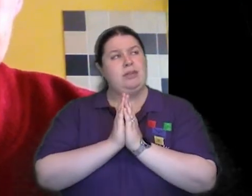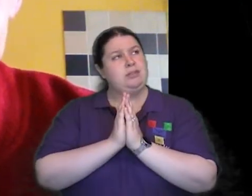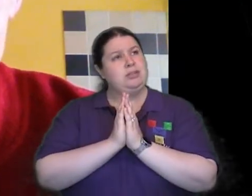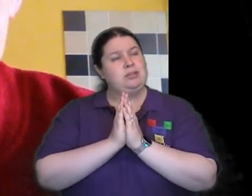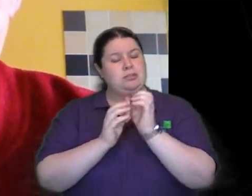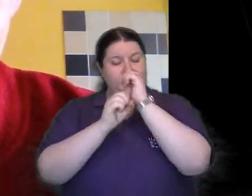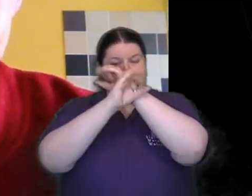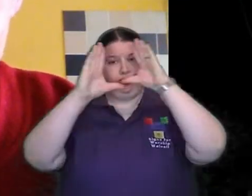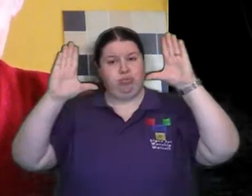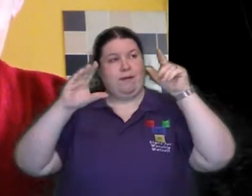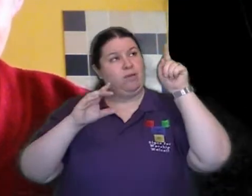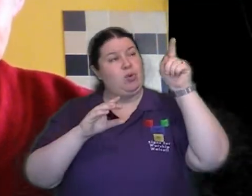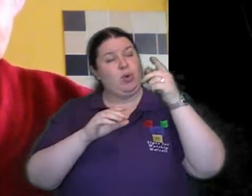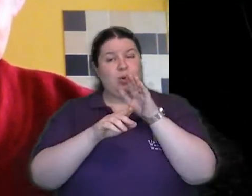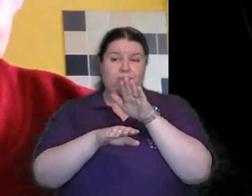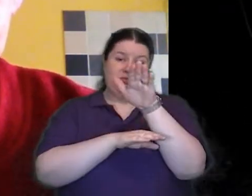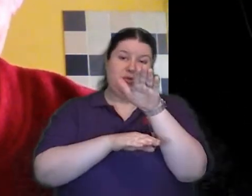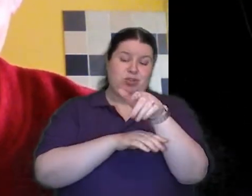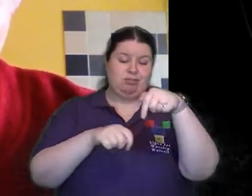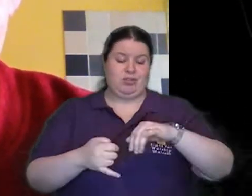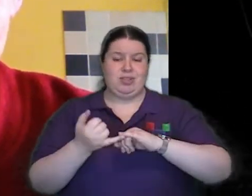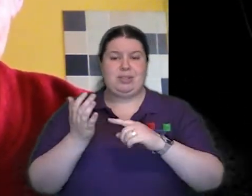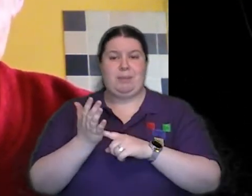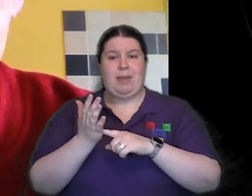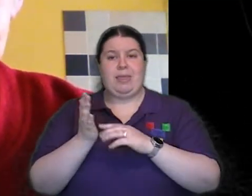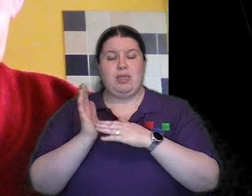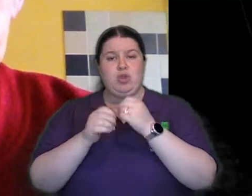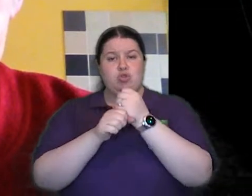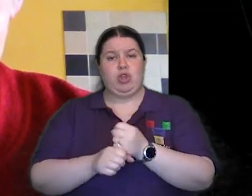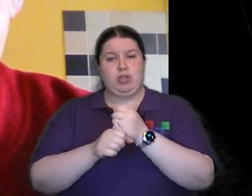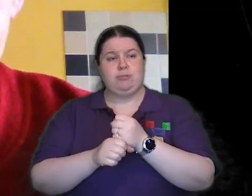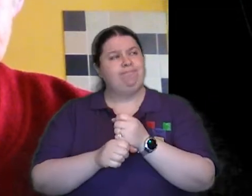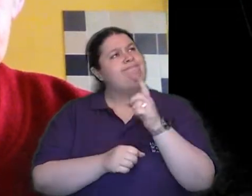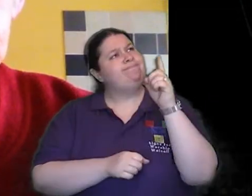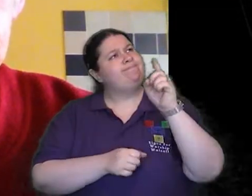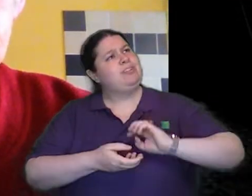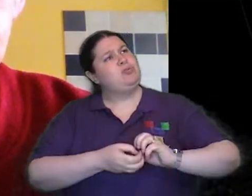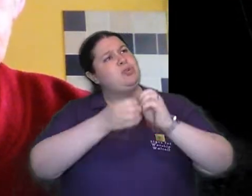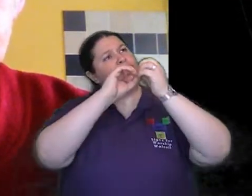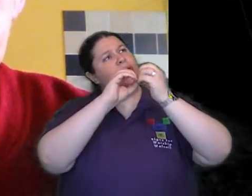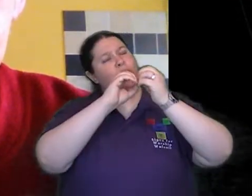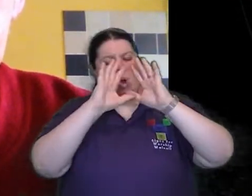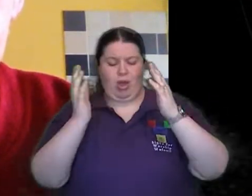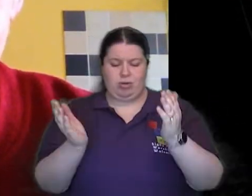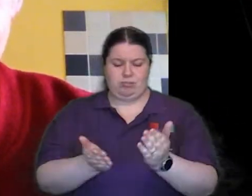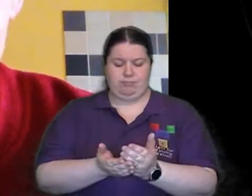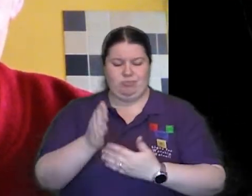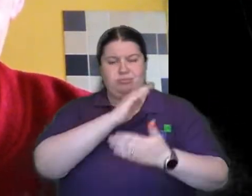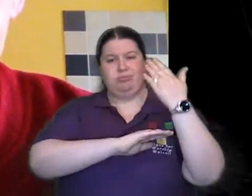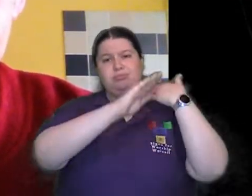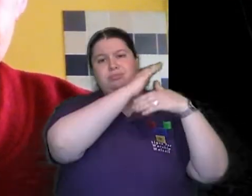And we say a prayer to discern God's vision for St Matthew's. Father God, who set the world in motion,